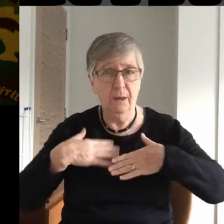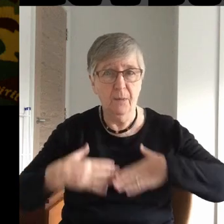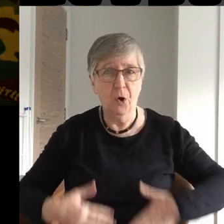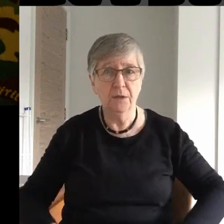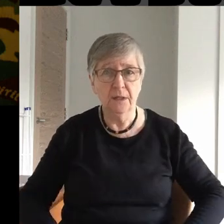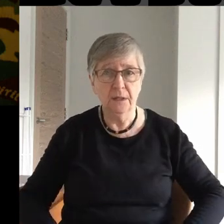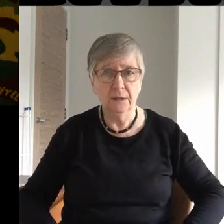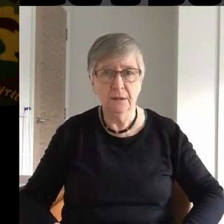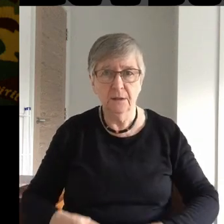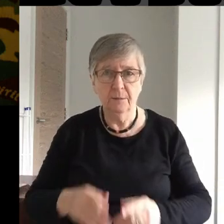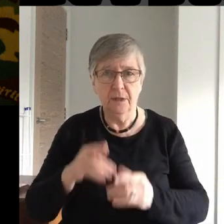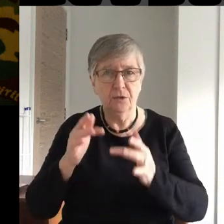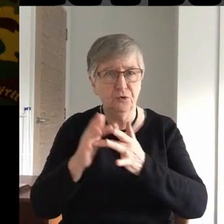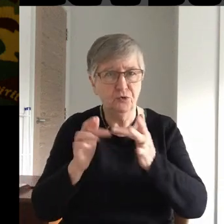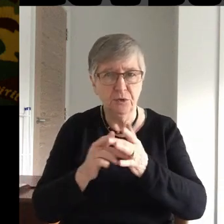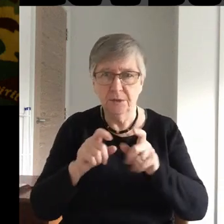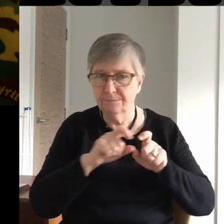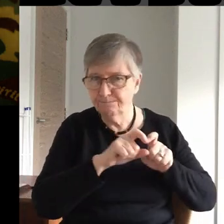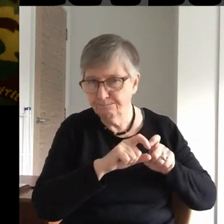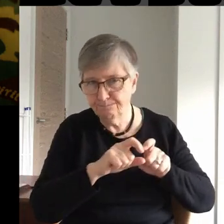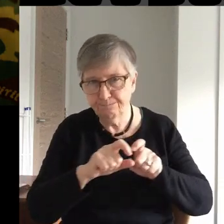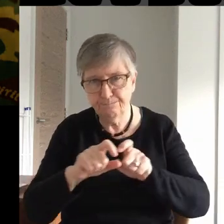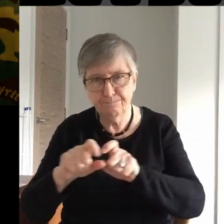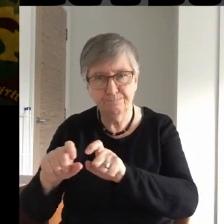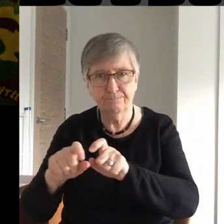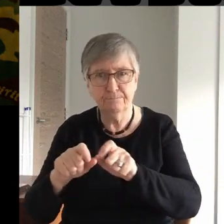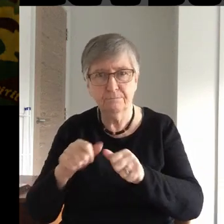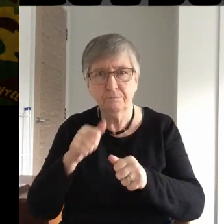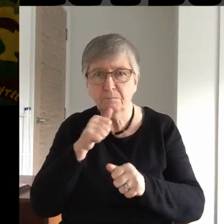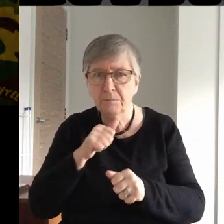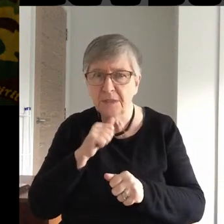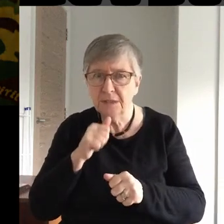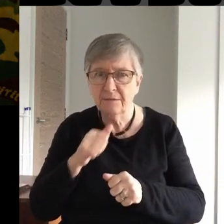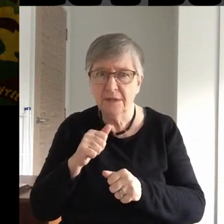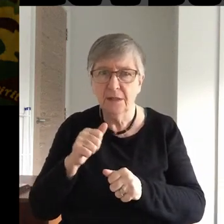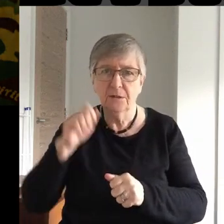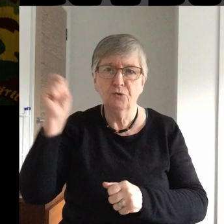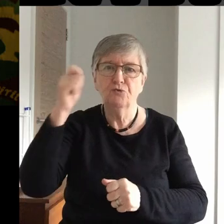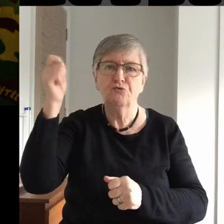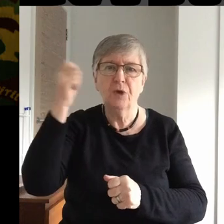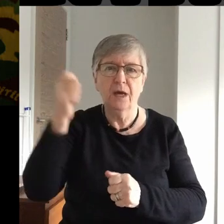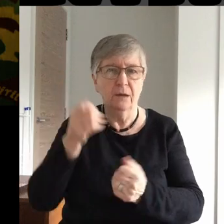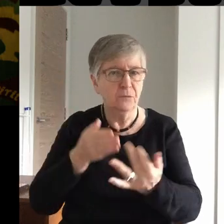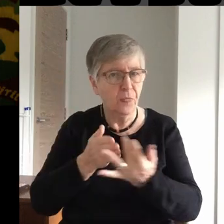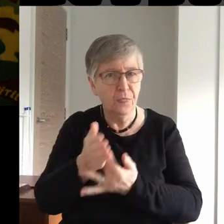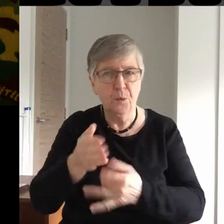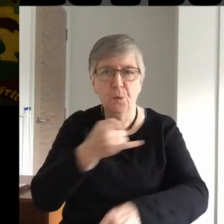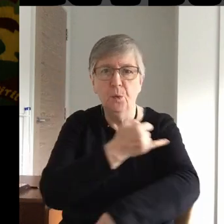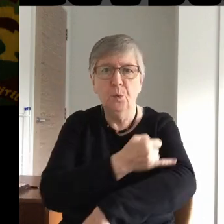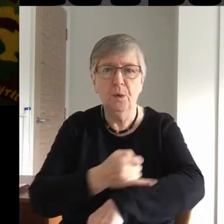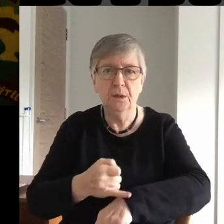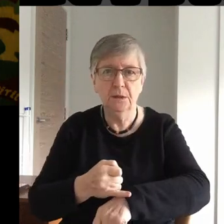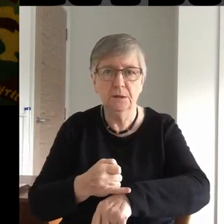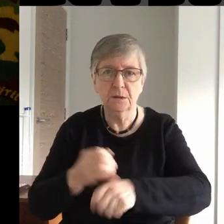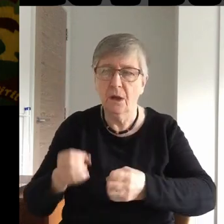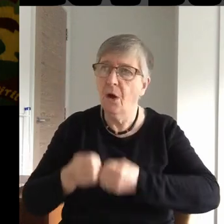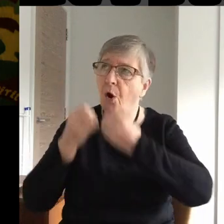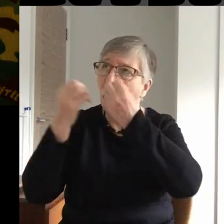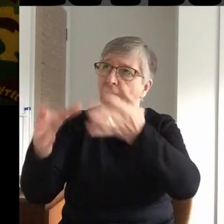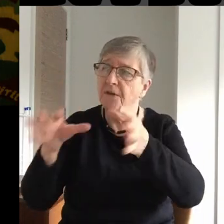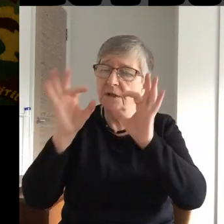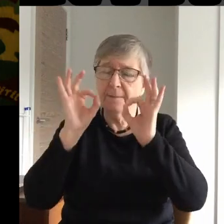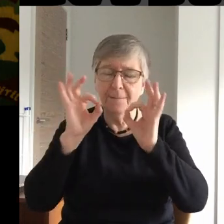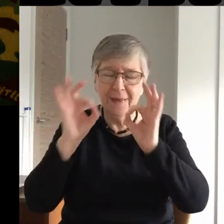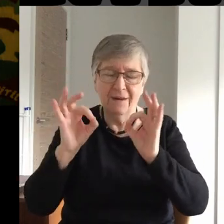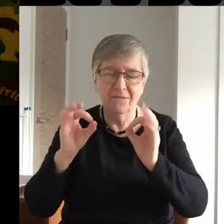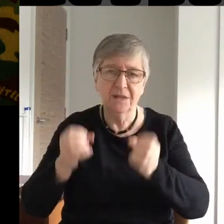but persevered and triumphed through weakness and offered that perfect sacrifice for the sins of